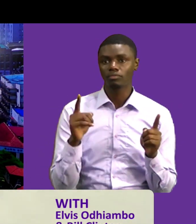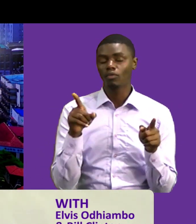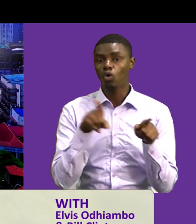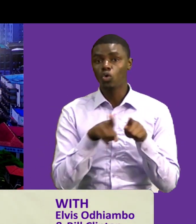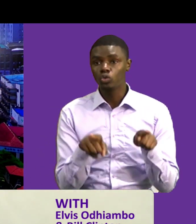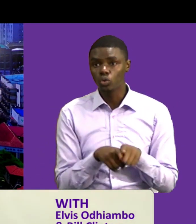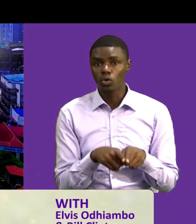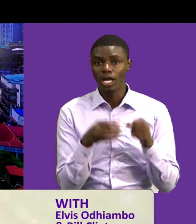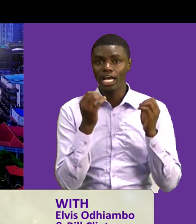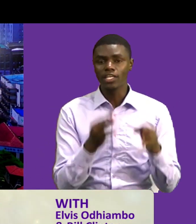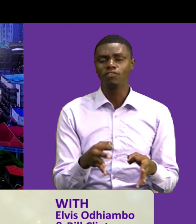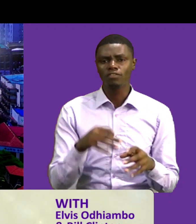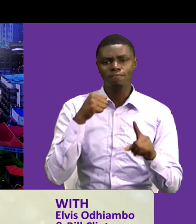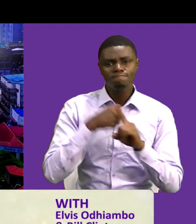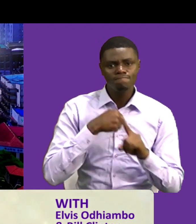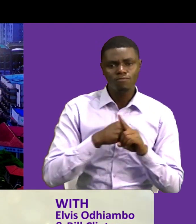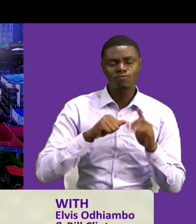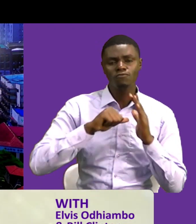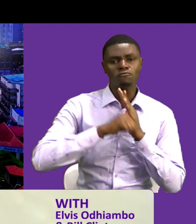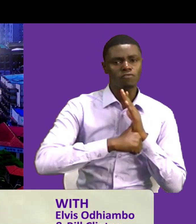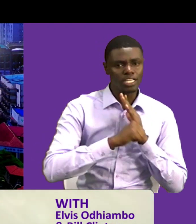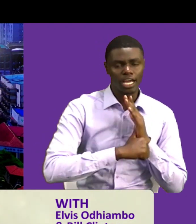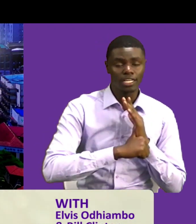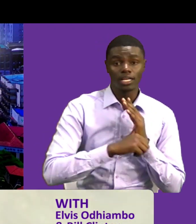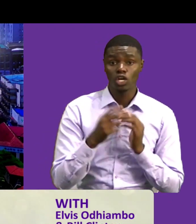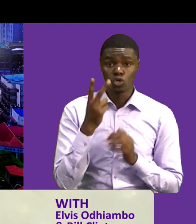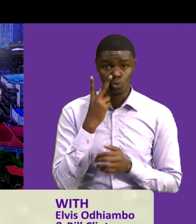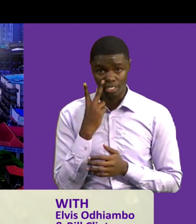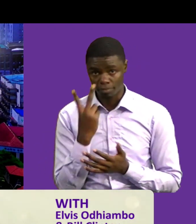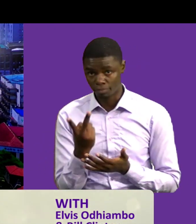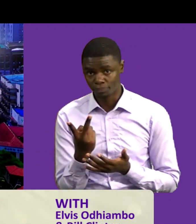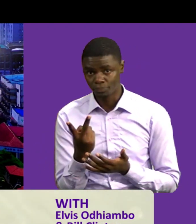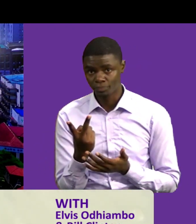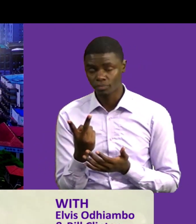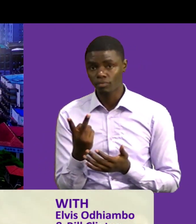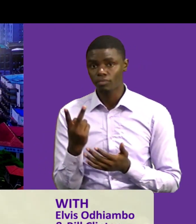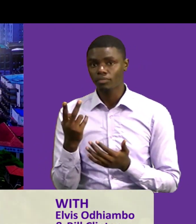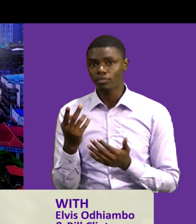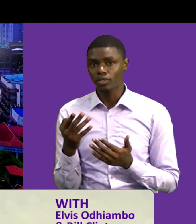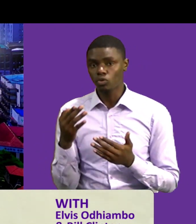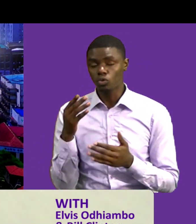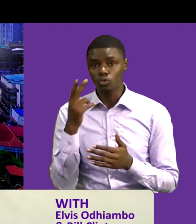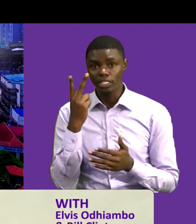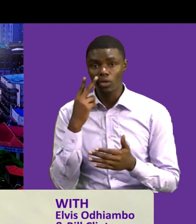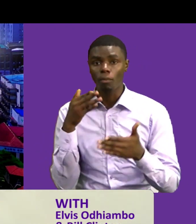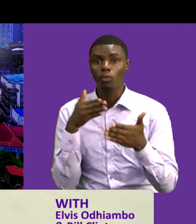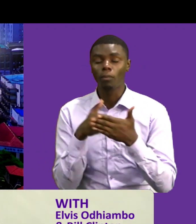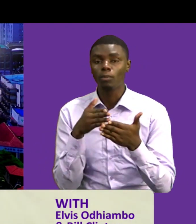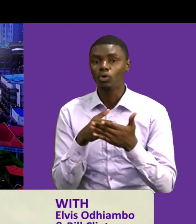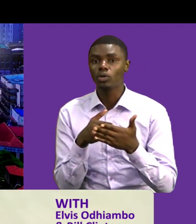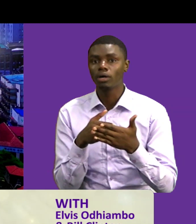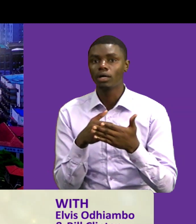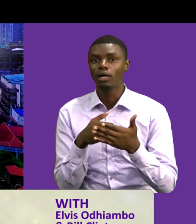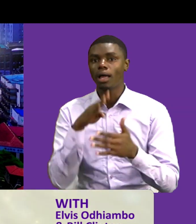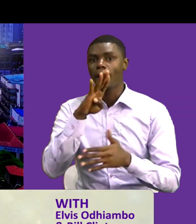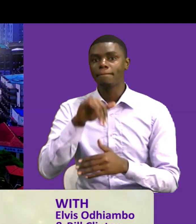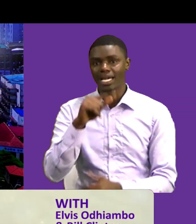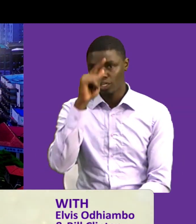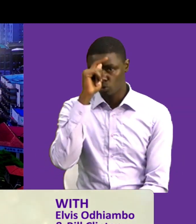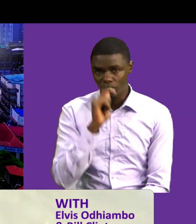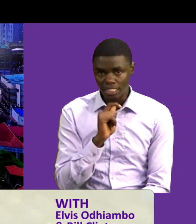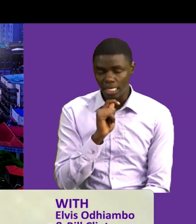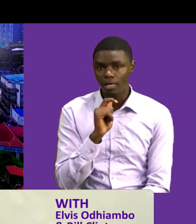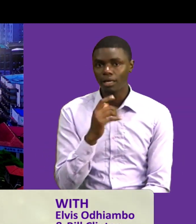also if they really fight so hard, because you see on the way there are blocks like the likes of